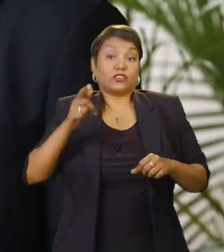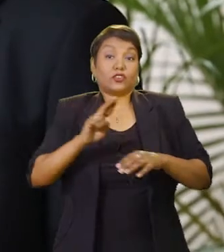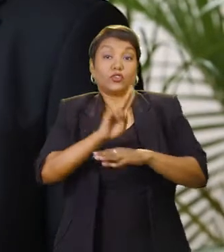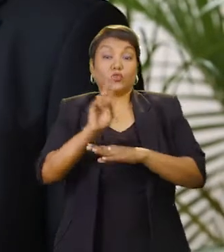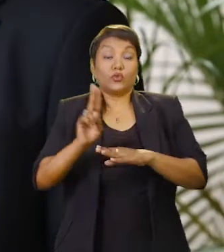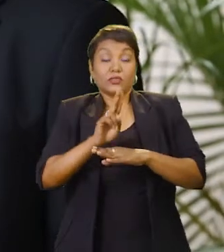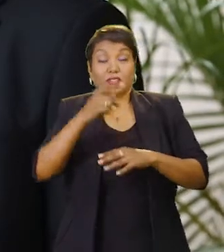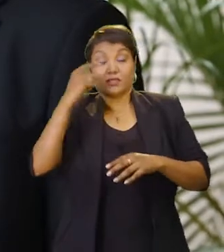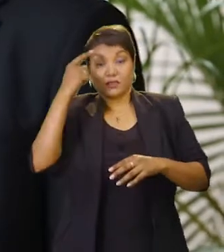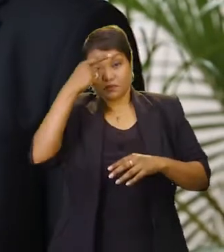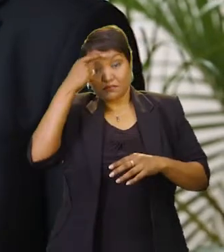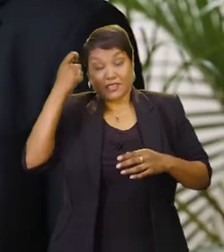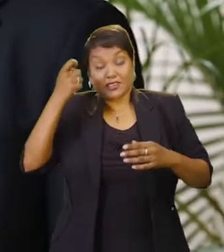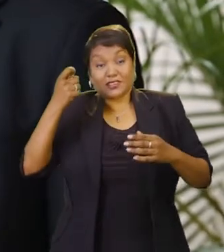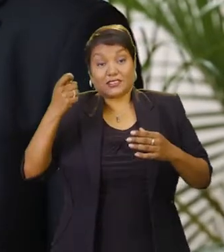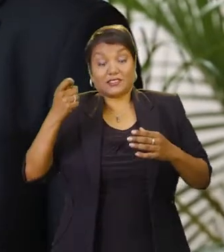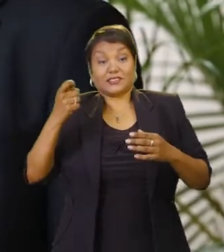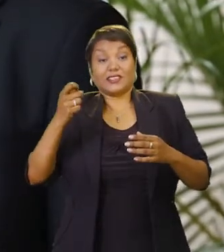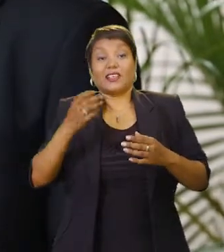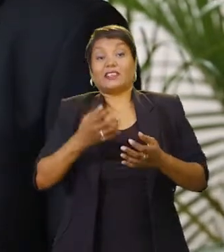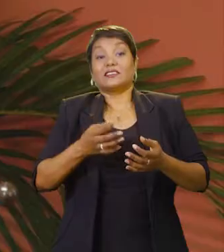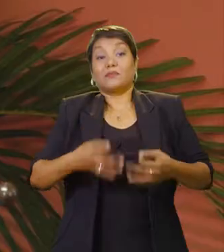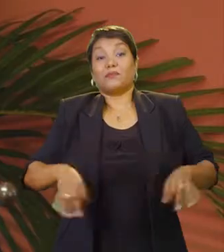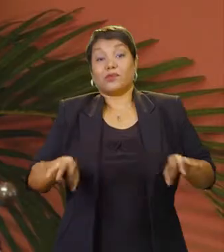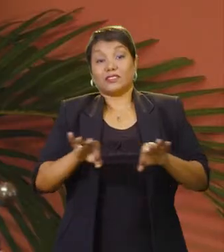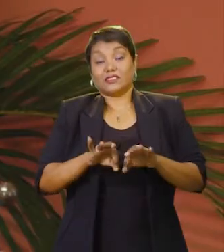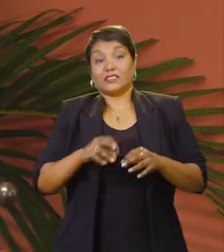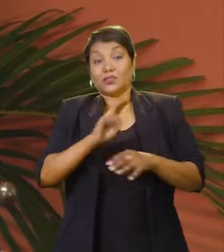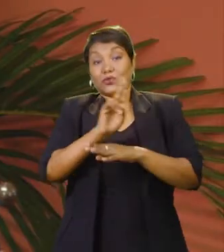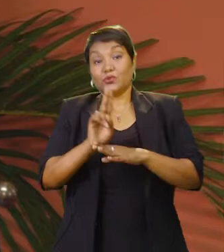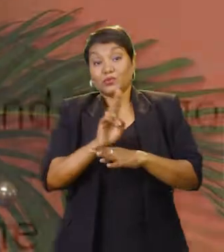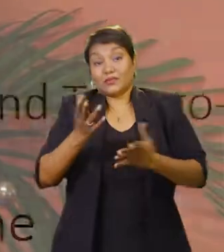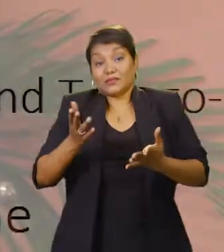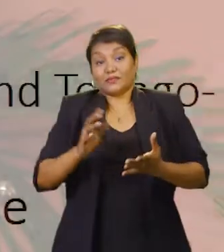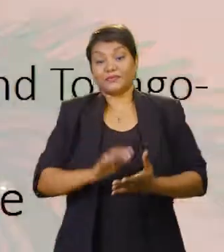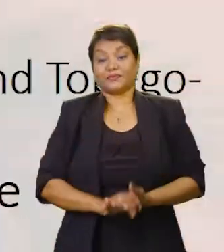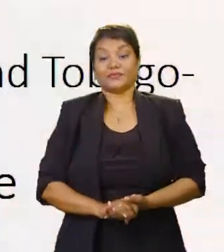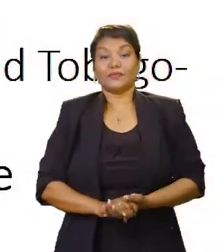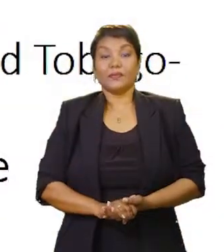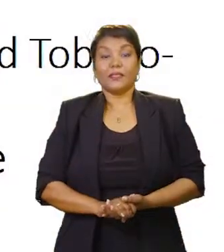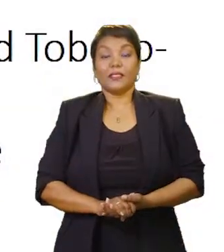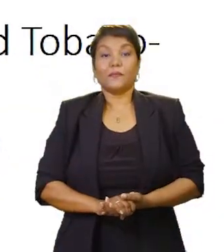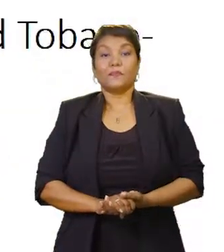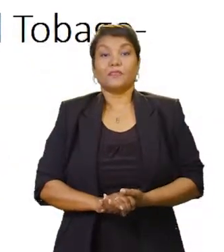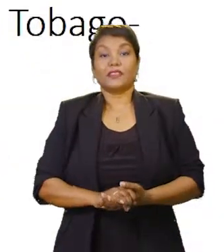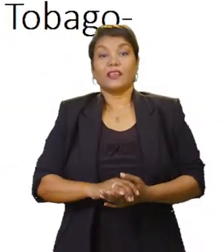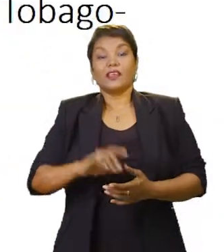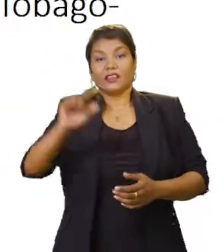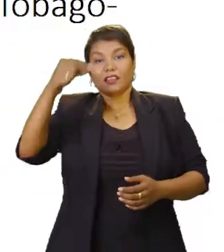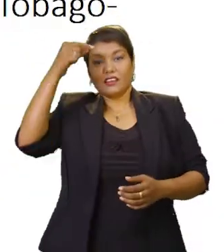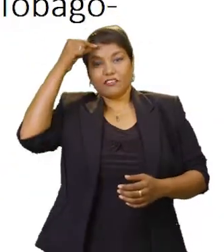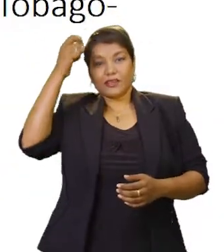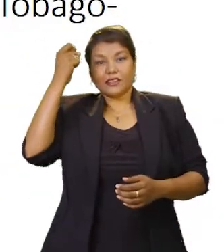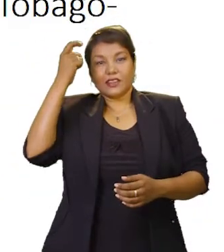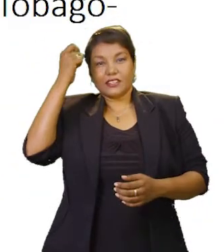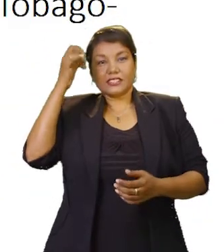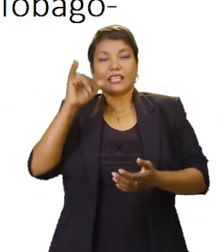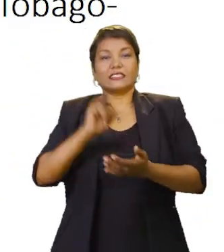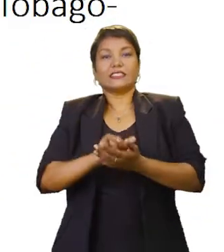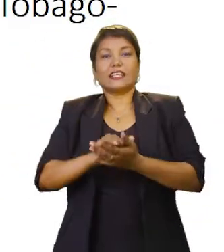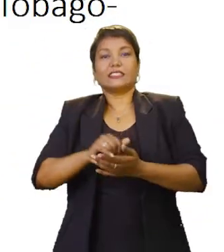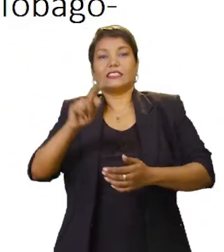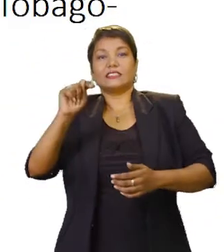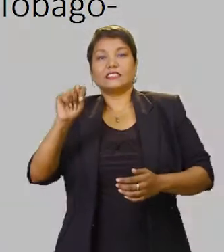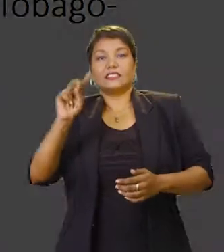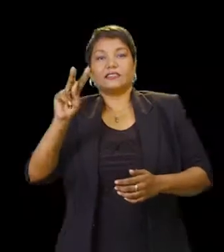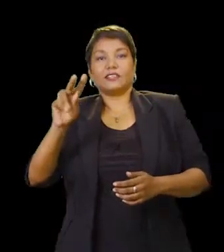fact that we have a lot of spectrum and we just need to figure out how to use it. It's there, use it. Recognizing the potential benefits to Trinidad and